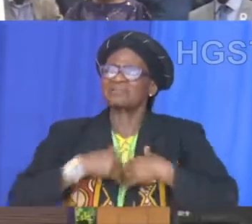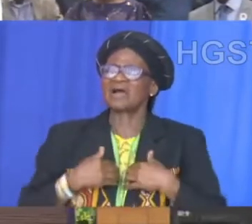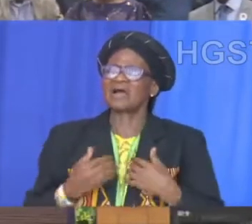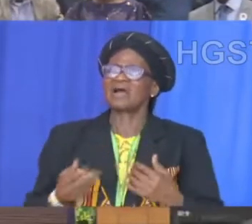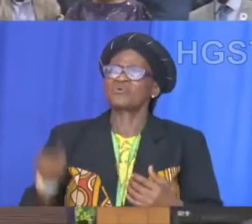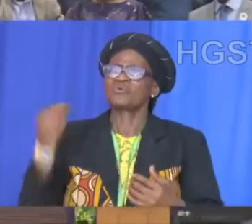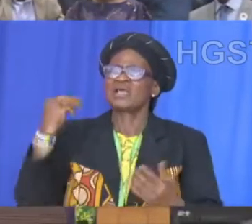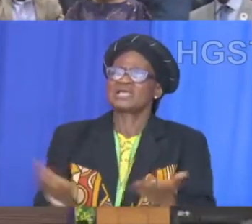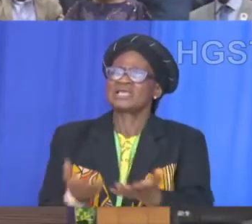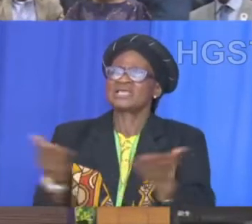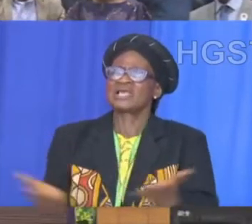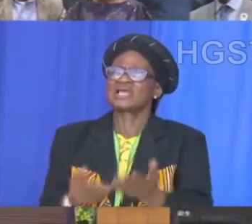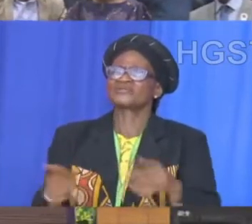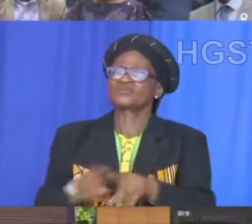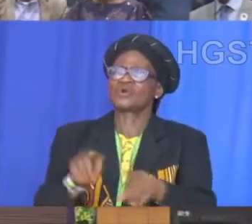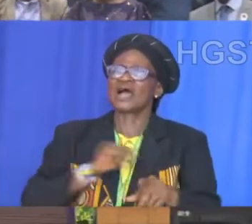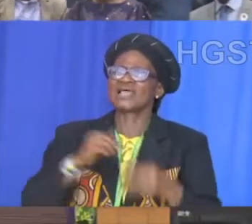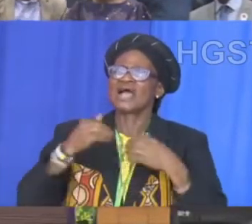So I had time